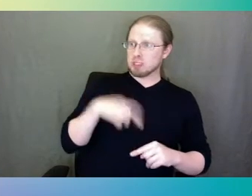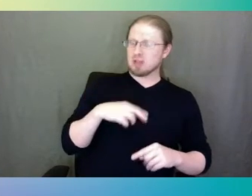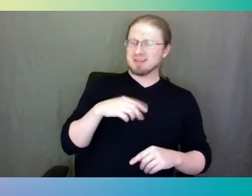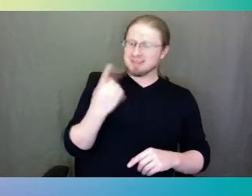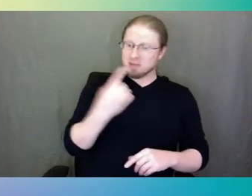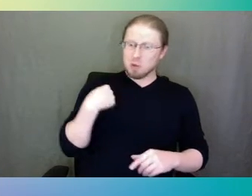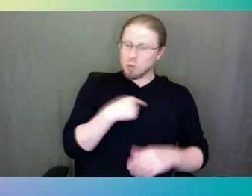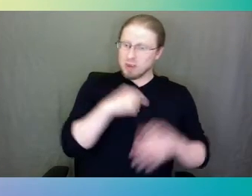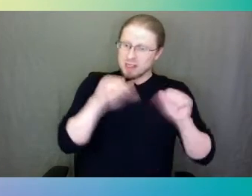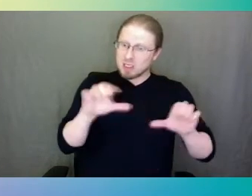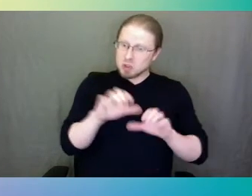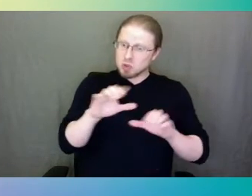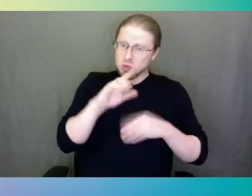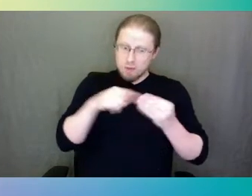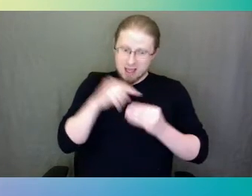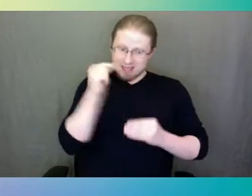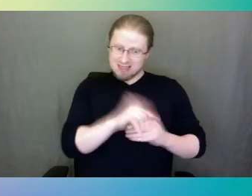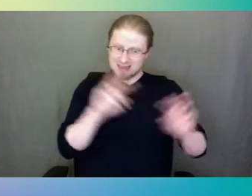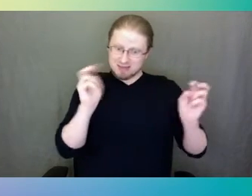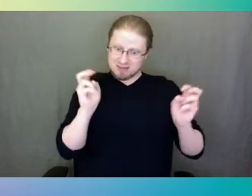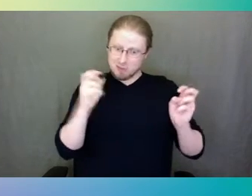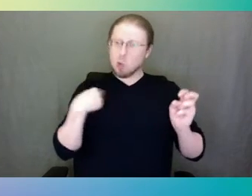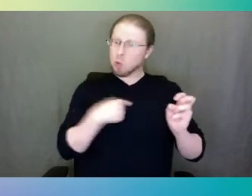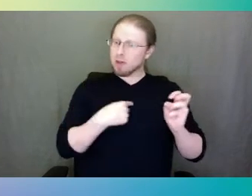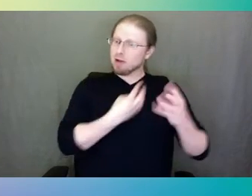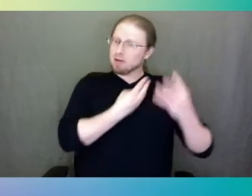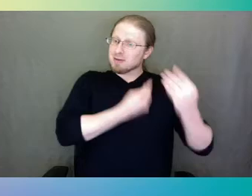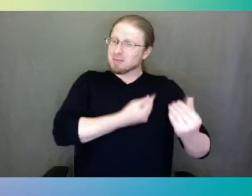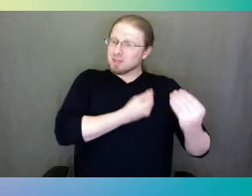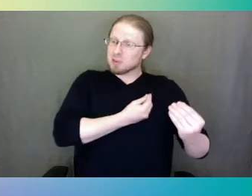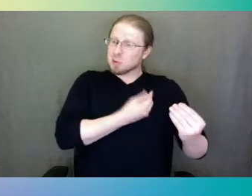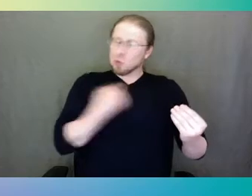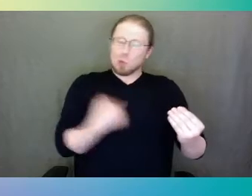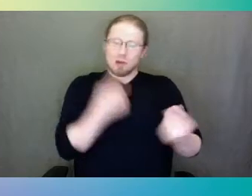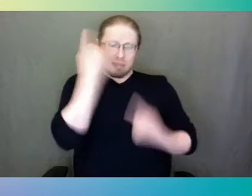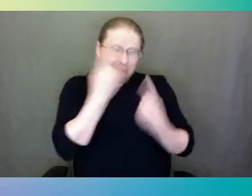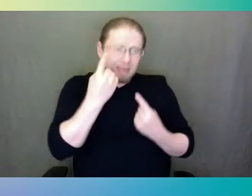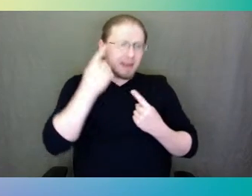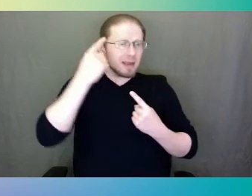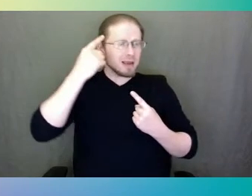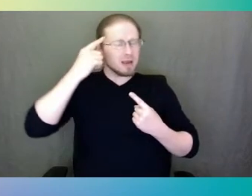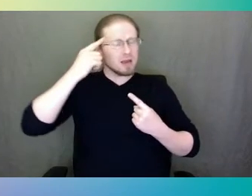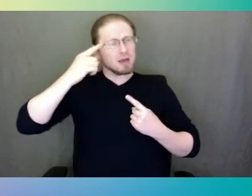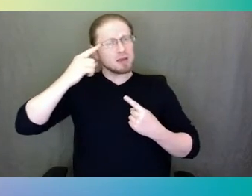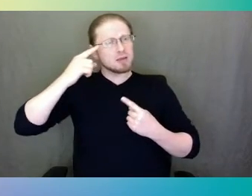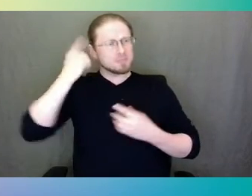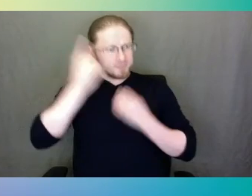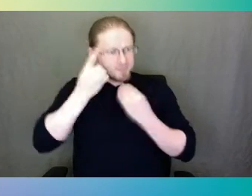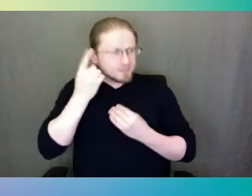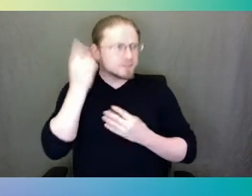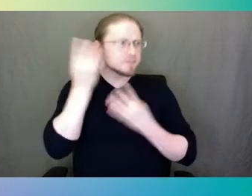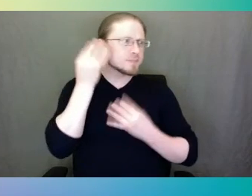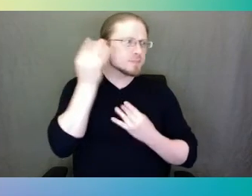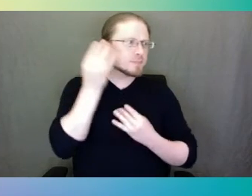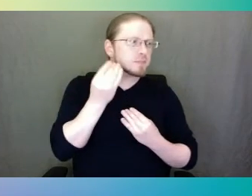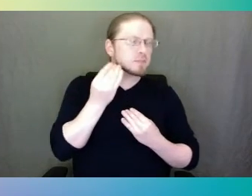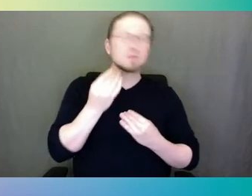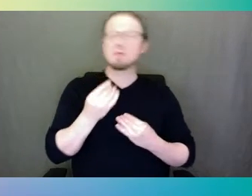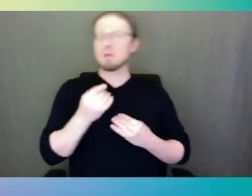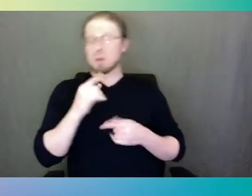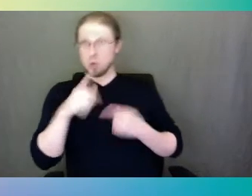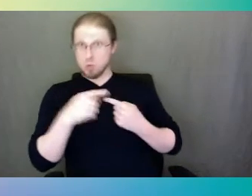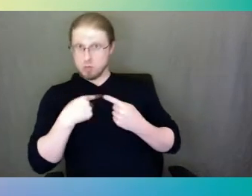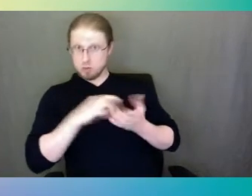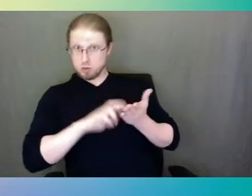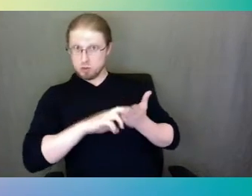are compassionate people. Quakers think and ponder a long time. In researching this, I went and visited a friend's house,